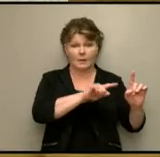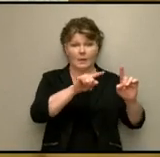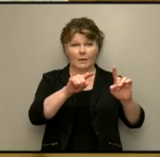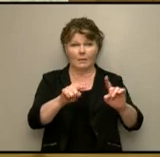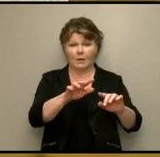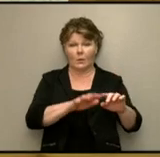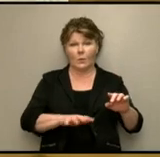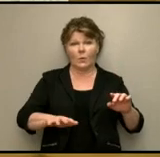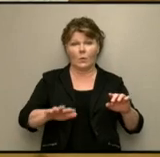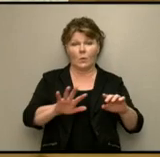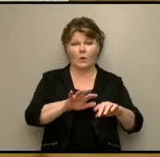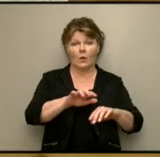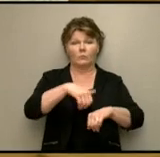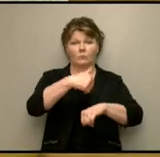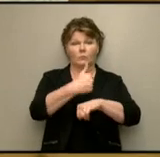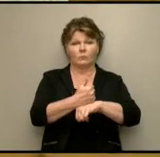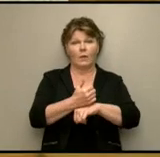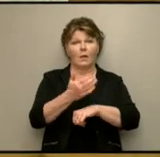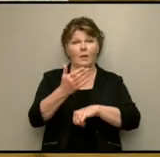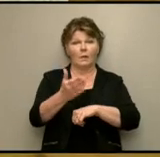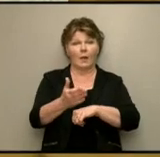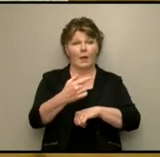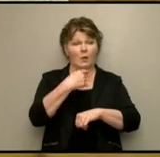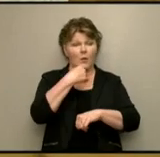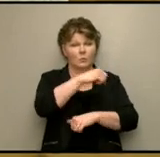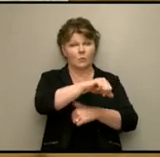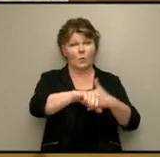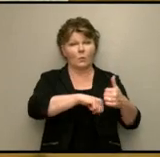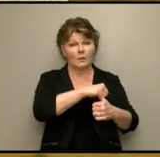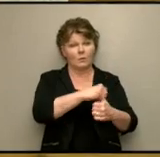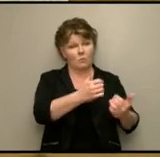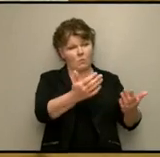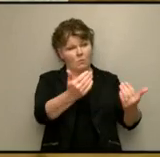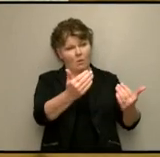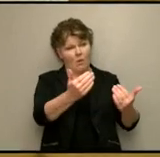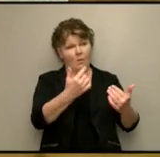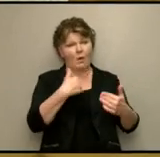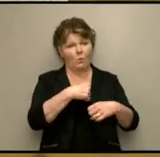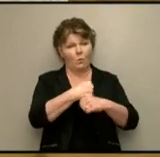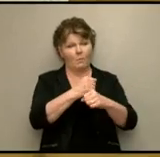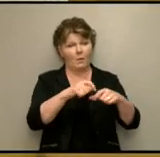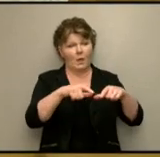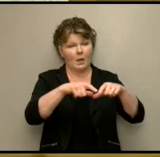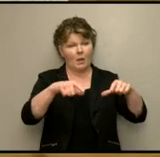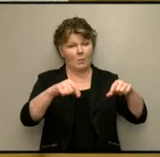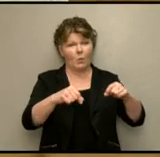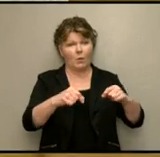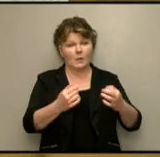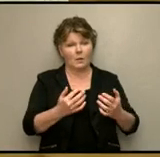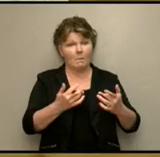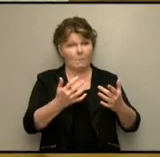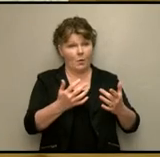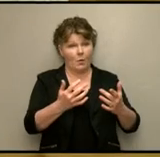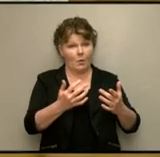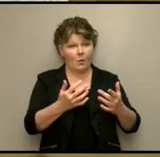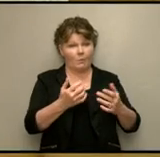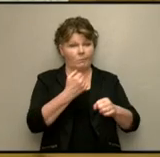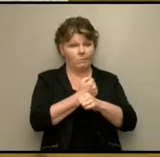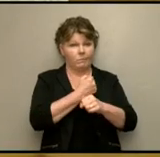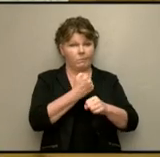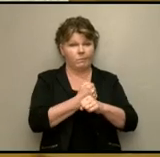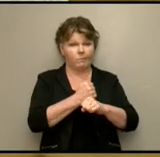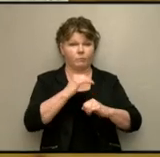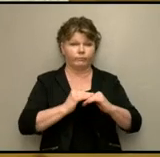Shinar and settled there. And they said to one another, "Come, let us make bricks and burn them thoroughly." And they had brick for